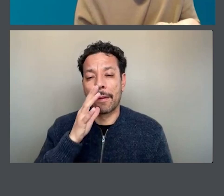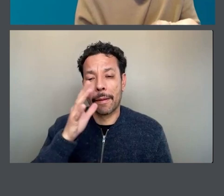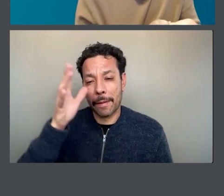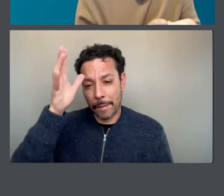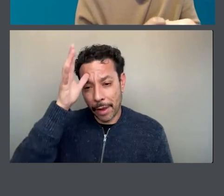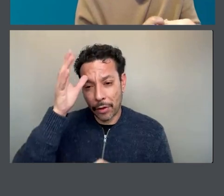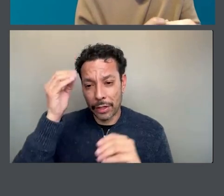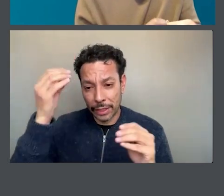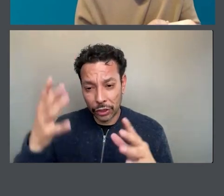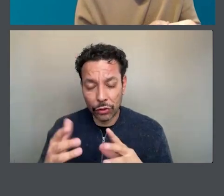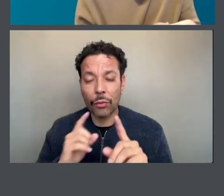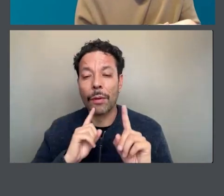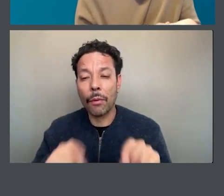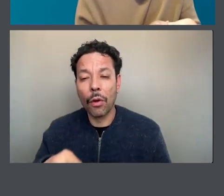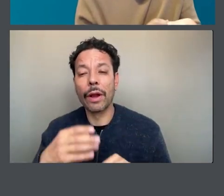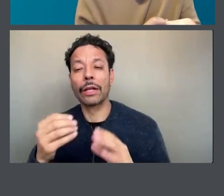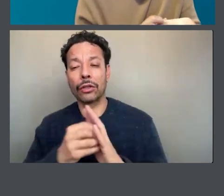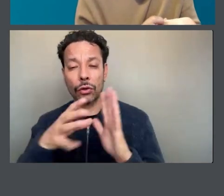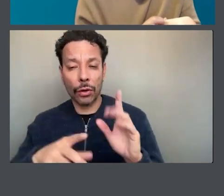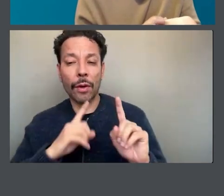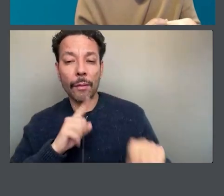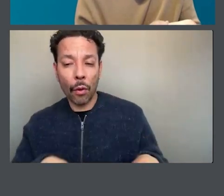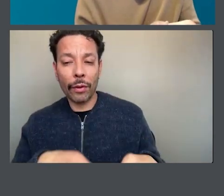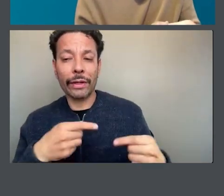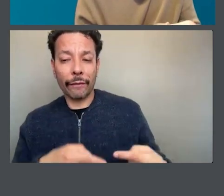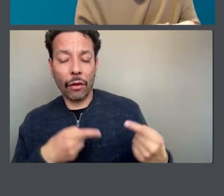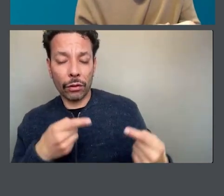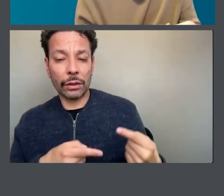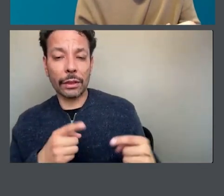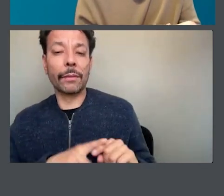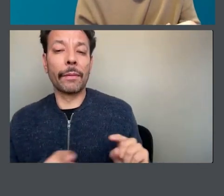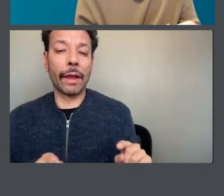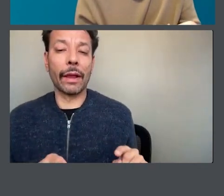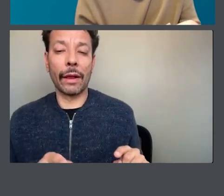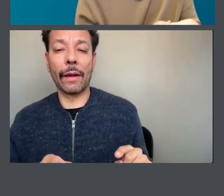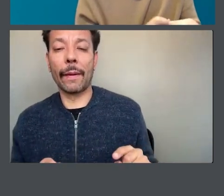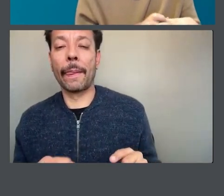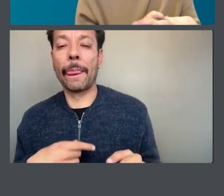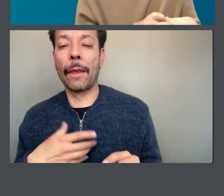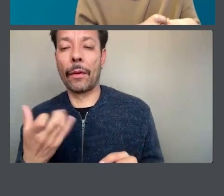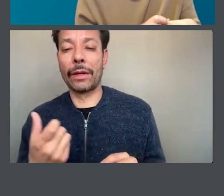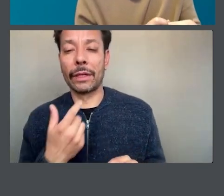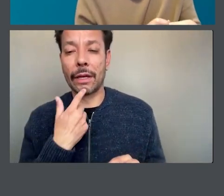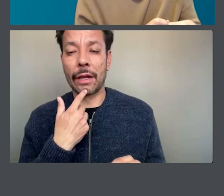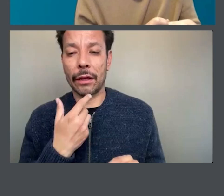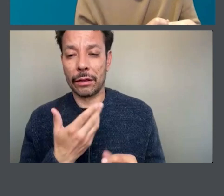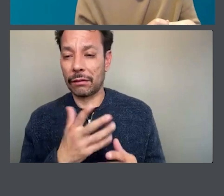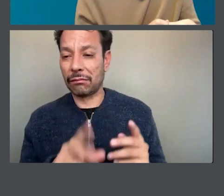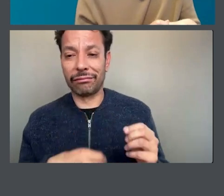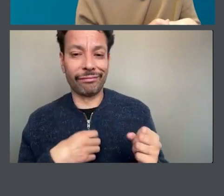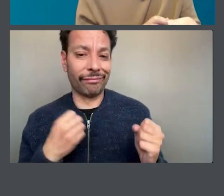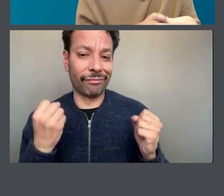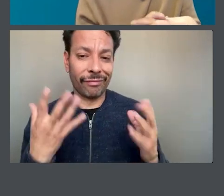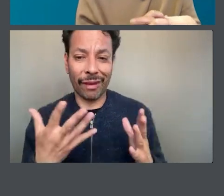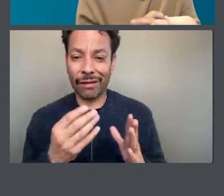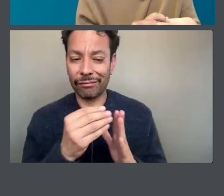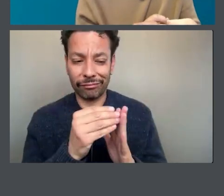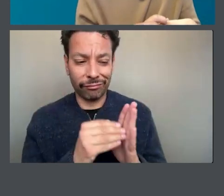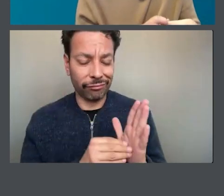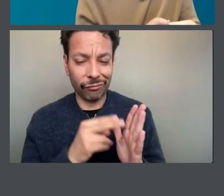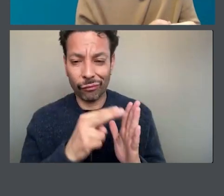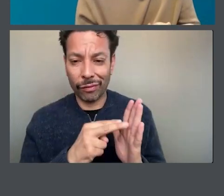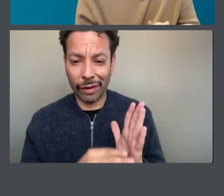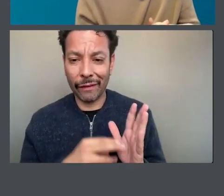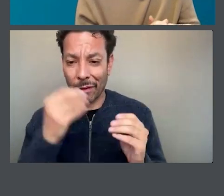report, as well as student report of difficulties. But I would say that there's, you know, a ton of literature out there to show